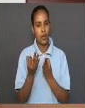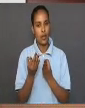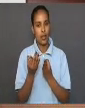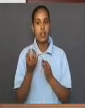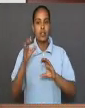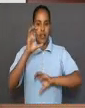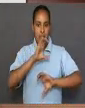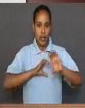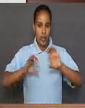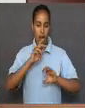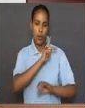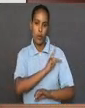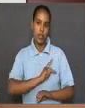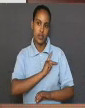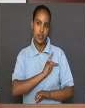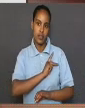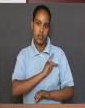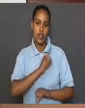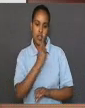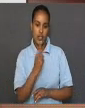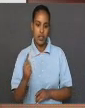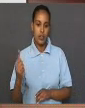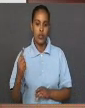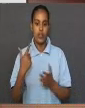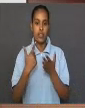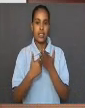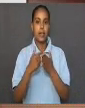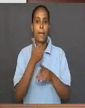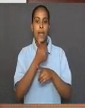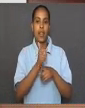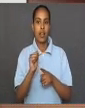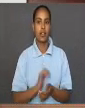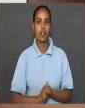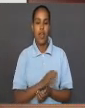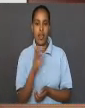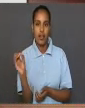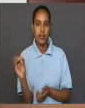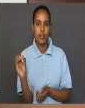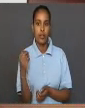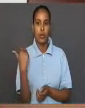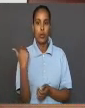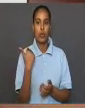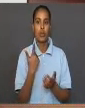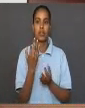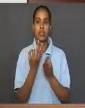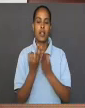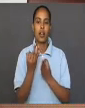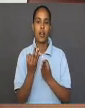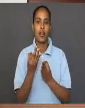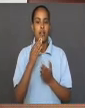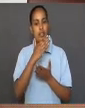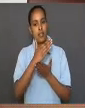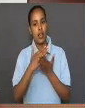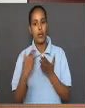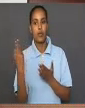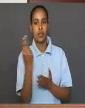the chemical properties of each of these metals, and we will describe